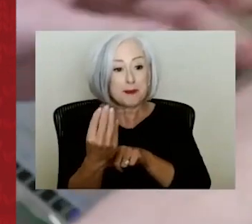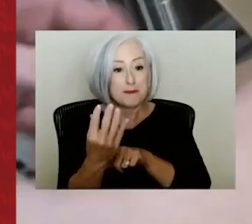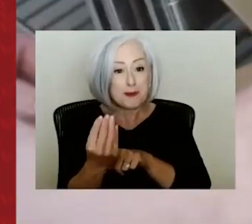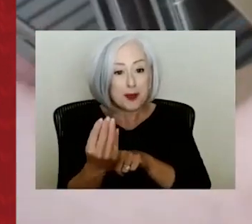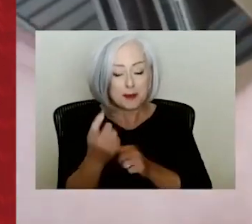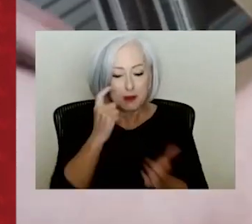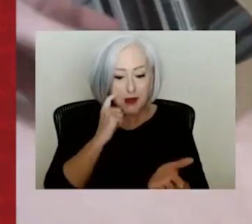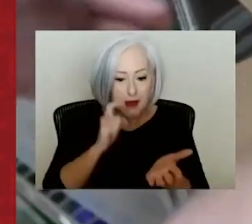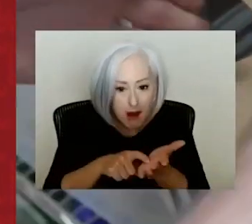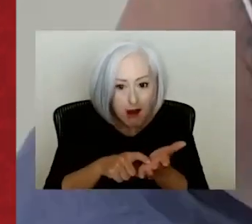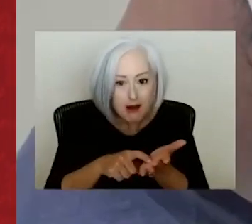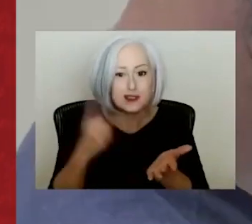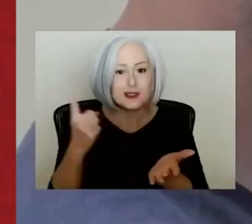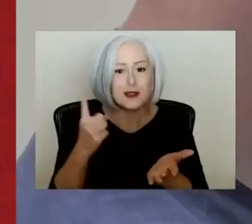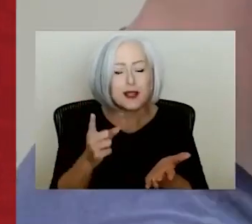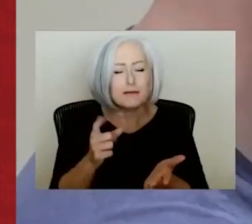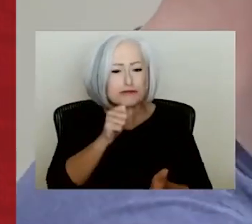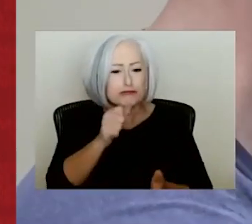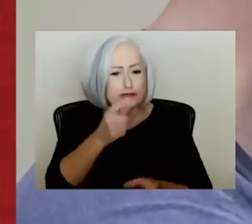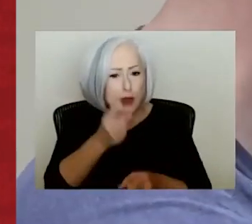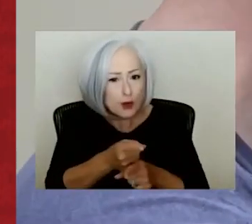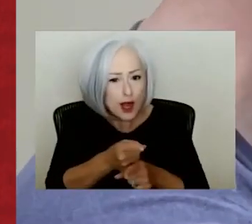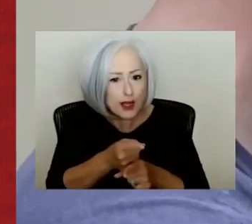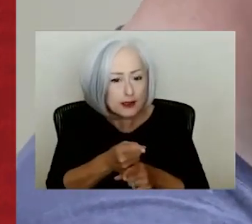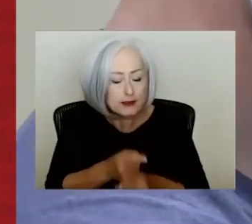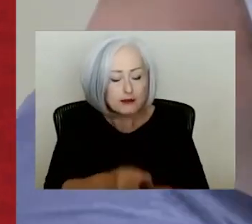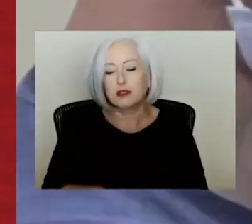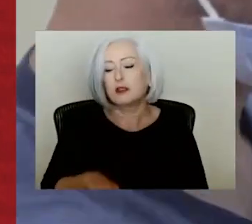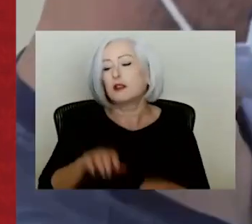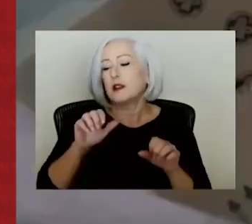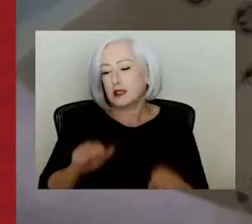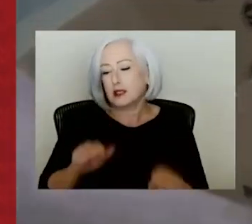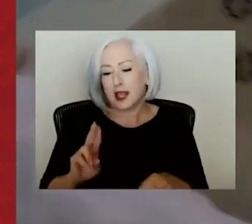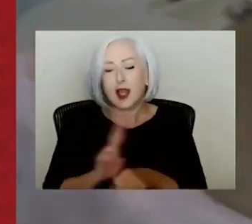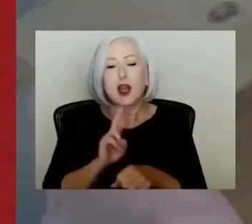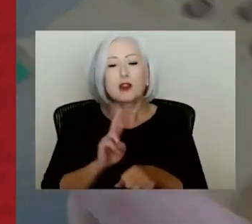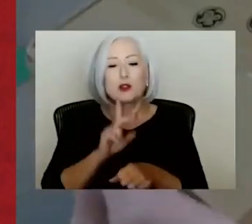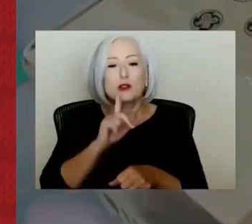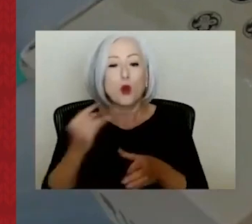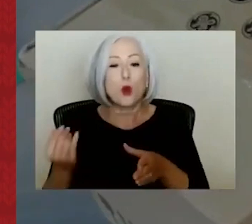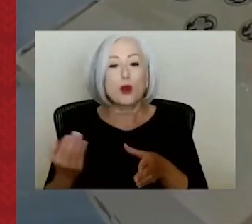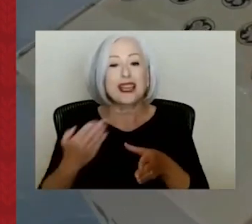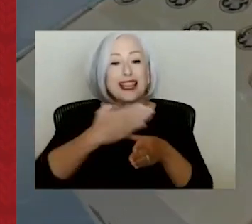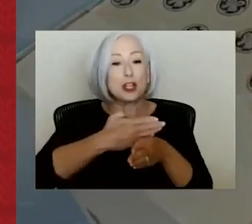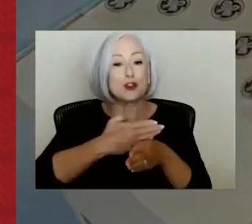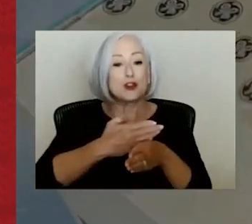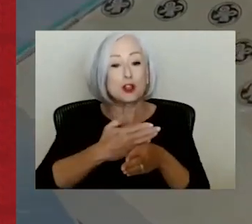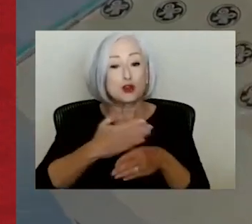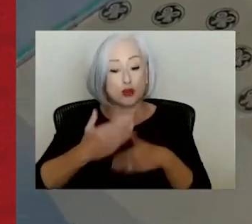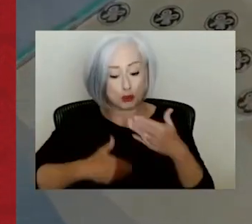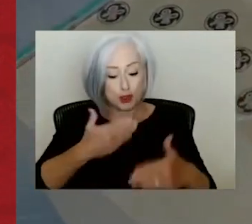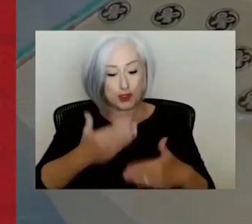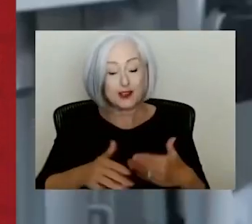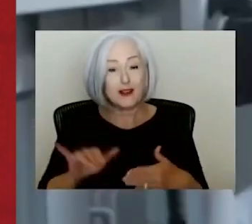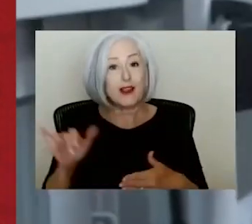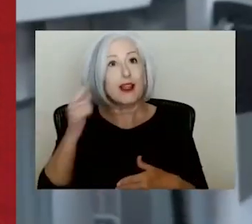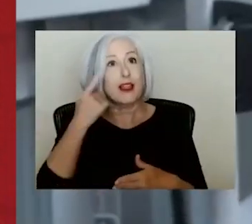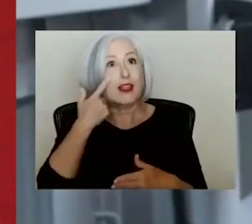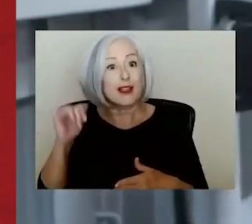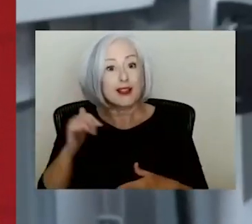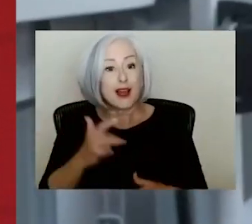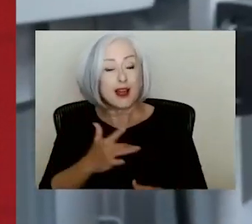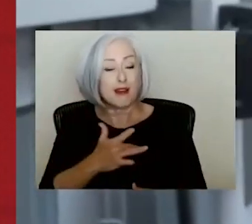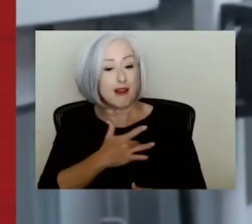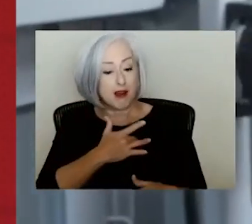also used for interventional procedures, like cardiac catheterizations to treat strokes